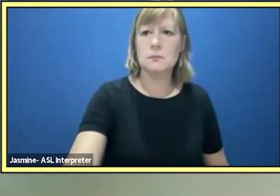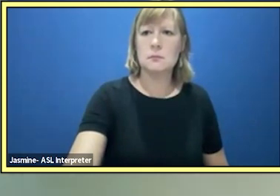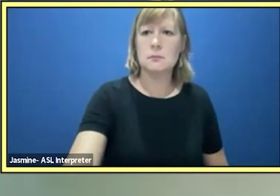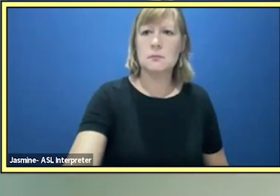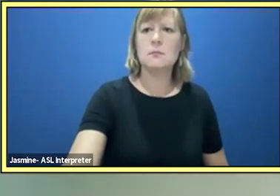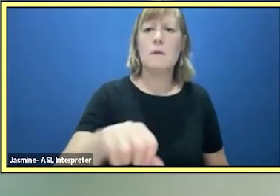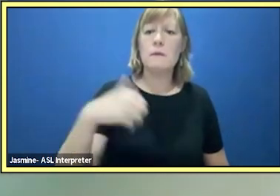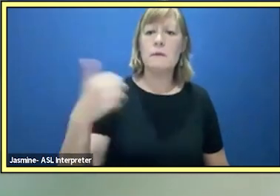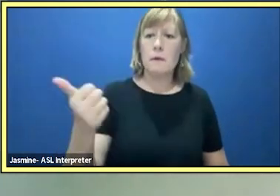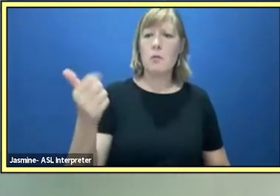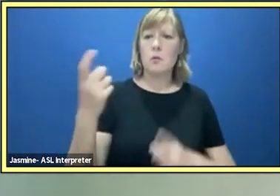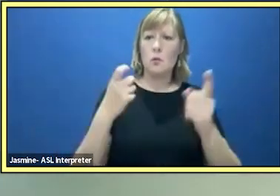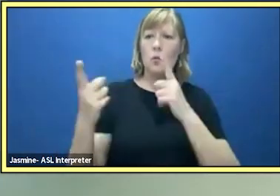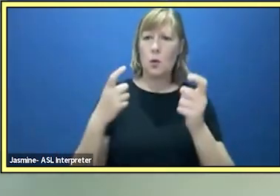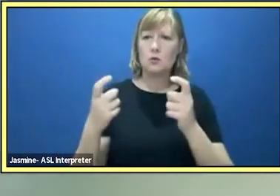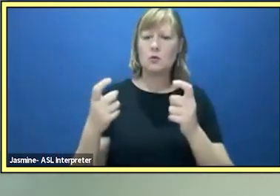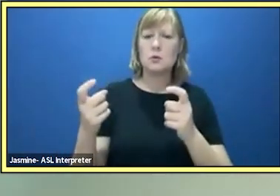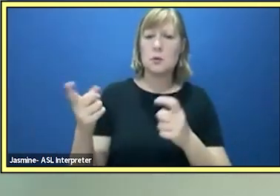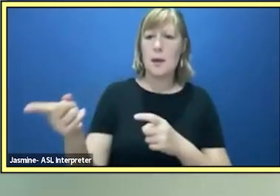make sure we address as well.